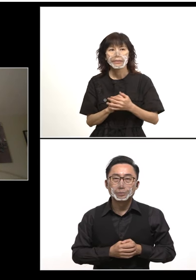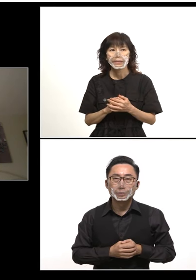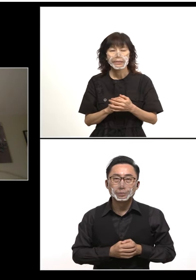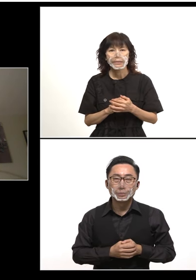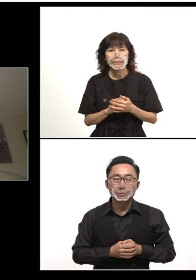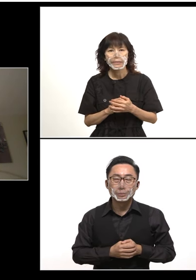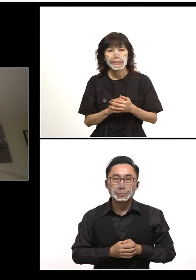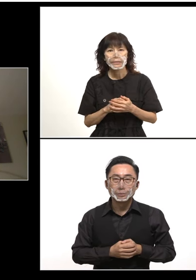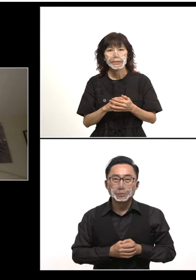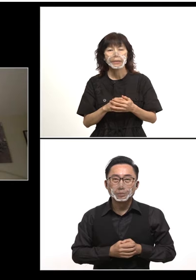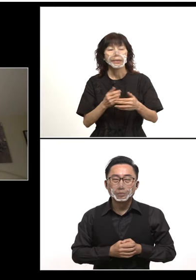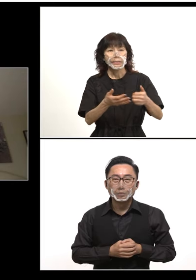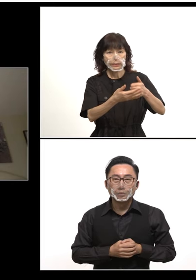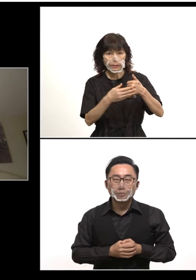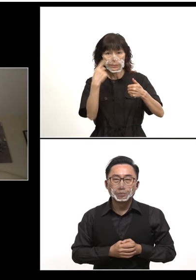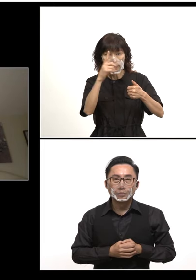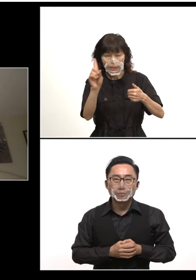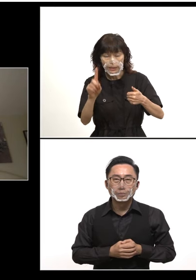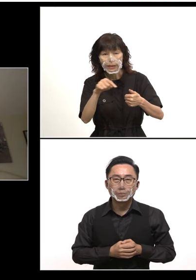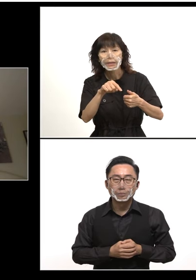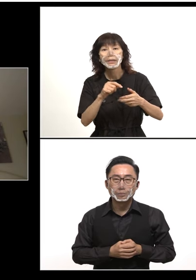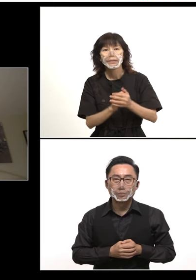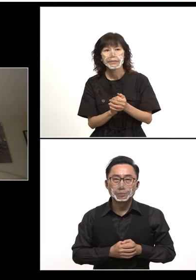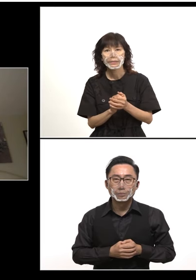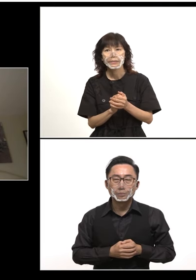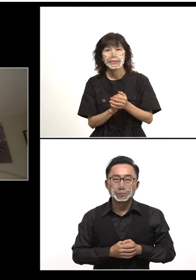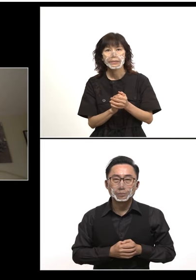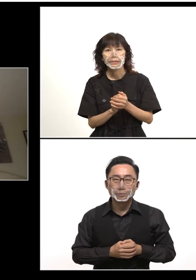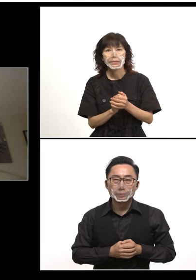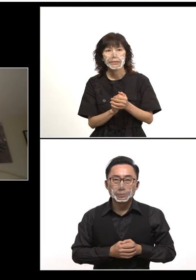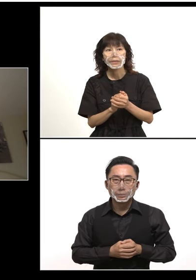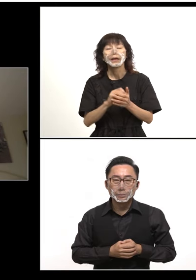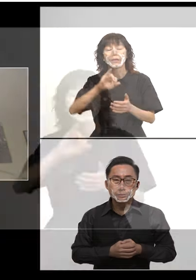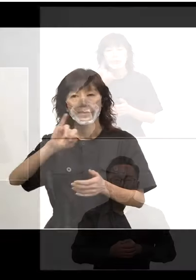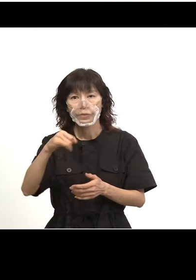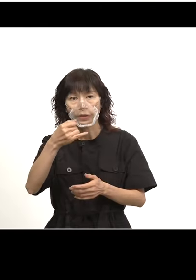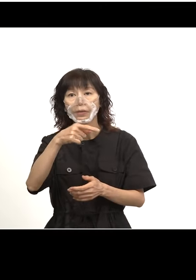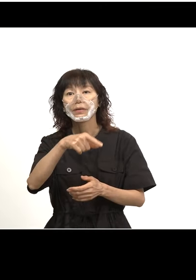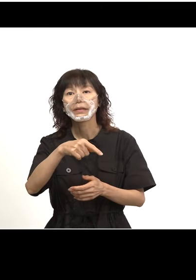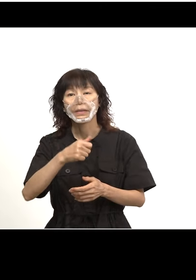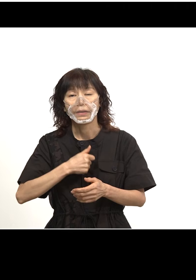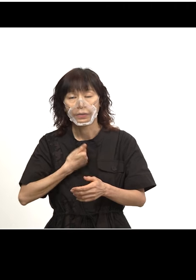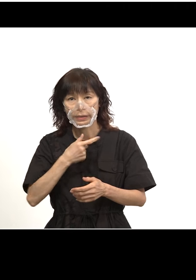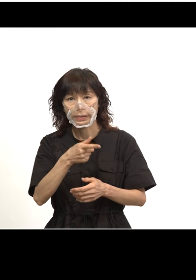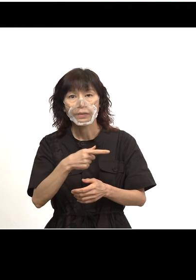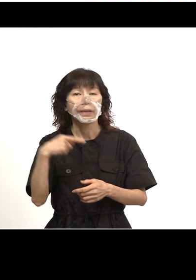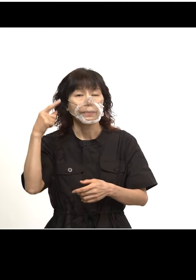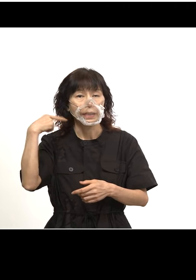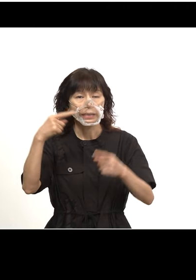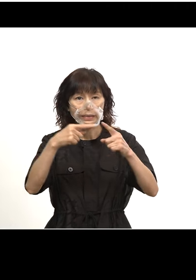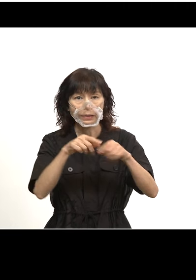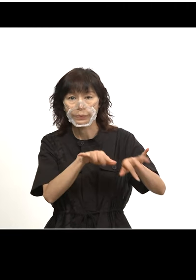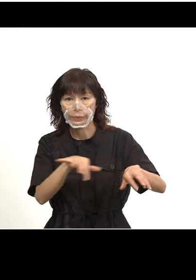Our second speaker is Dr. John Vaughan. Dr. Vaughan is an American pianist who lives in Taipei, a full-time professor of piano at